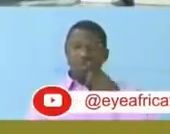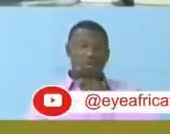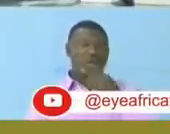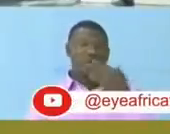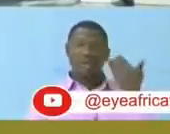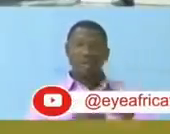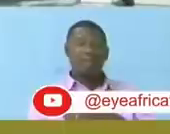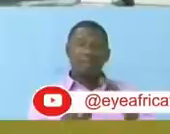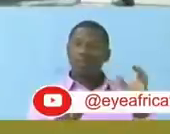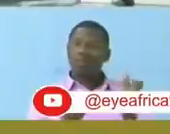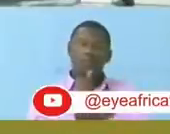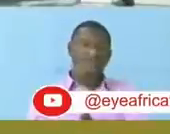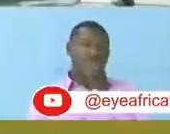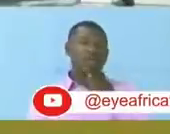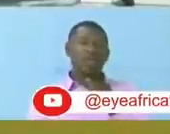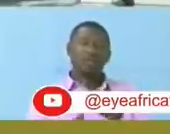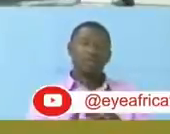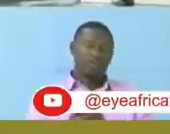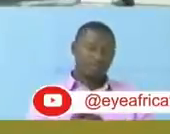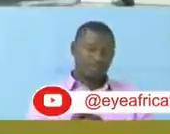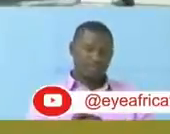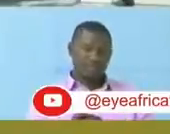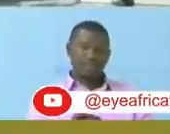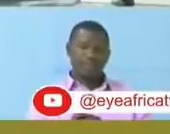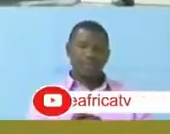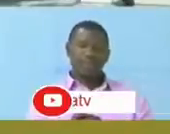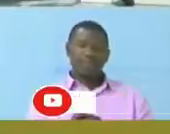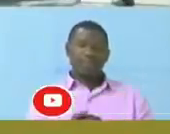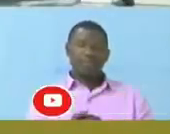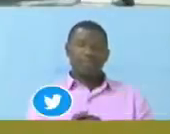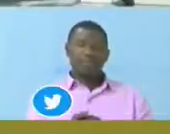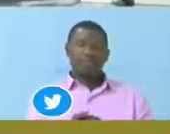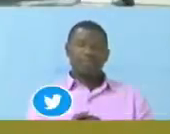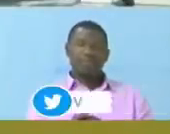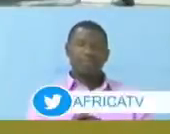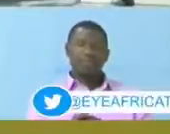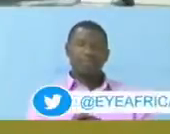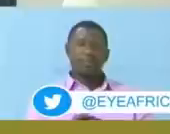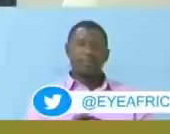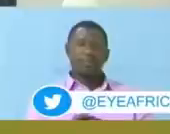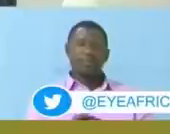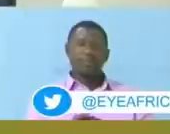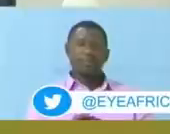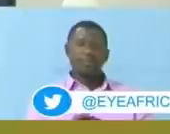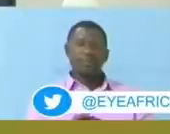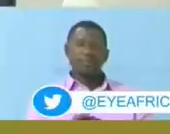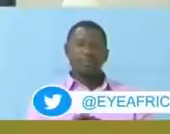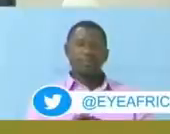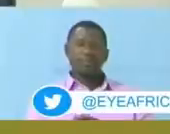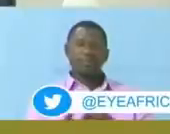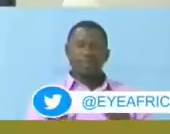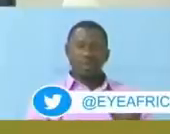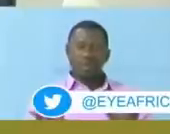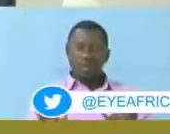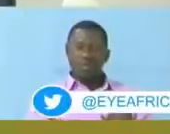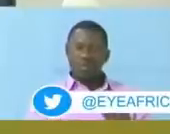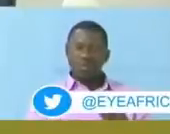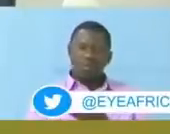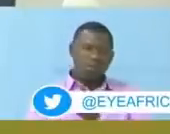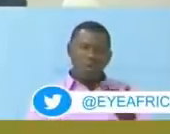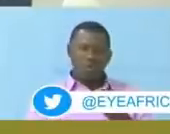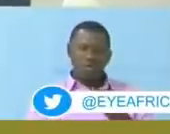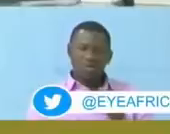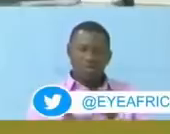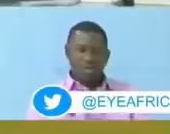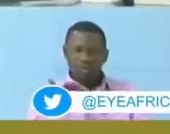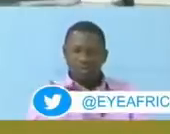mo lu ki melu do bla lela ko lo. I have situations. Why do you describe it as a war? Yes, abu ya ko ni misal. I think